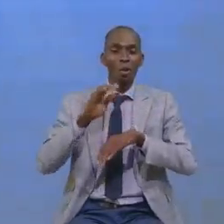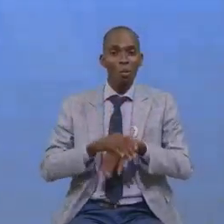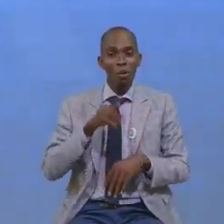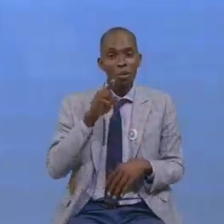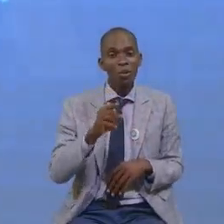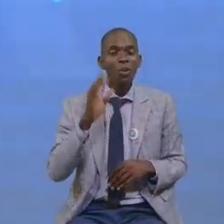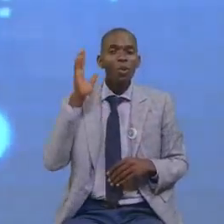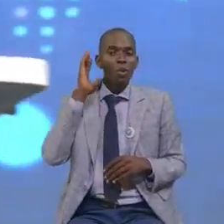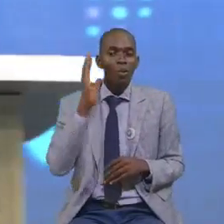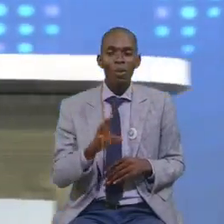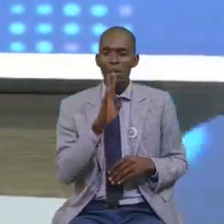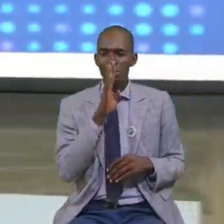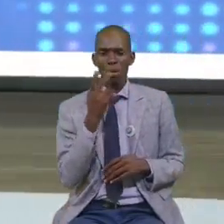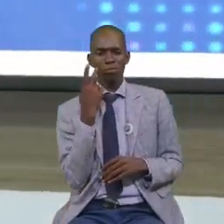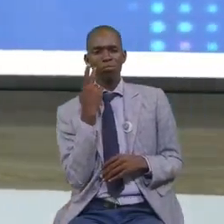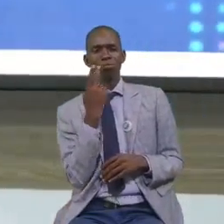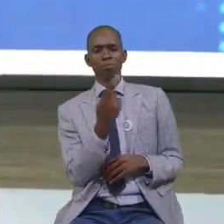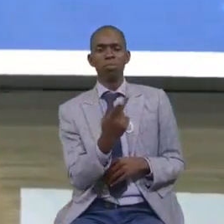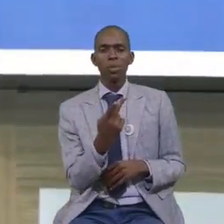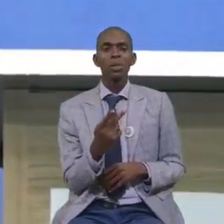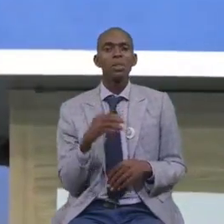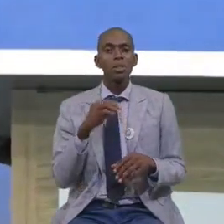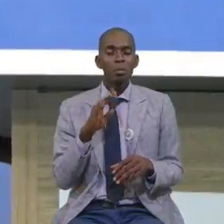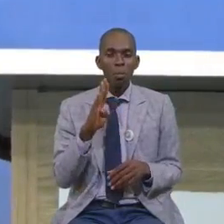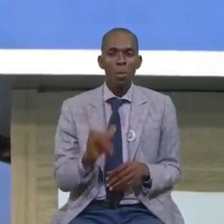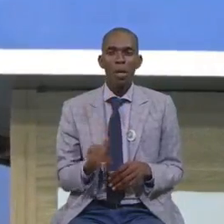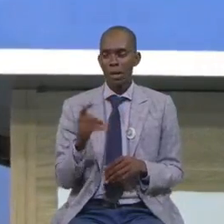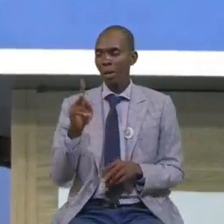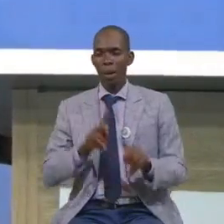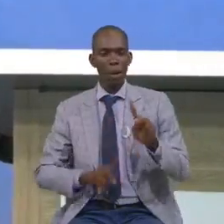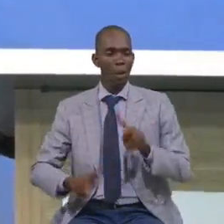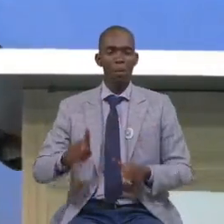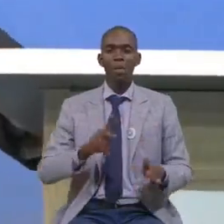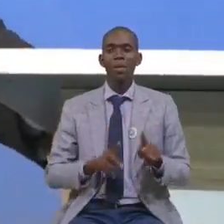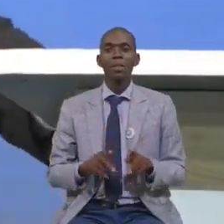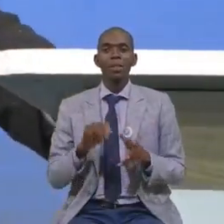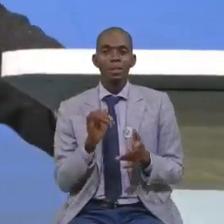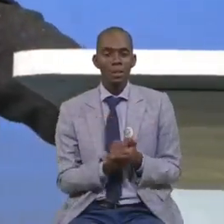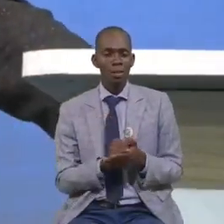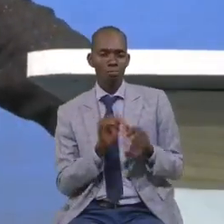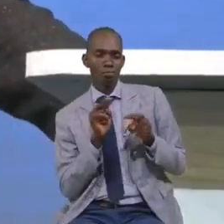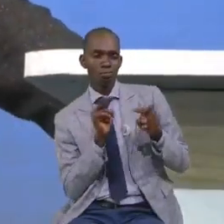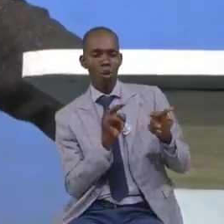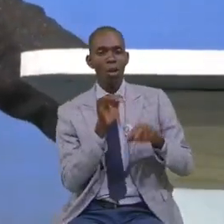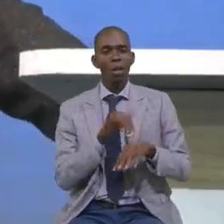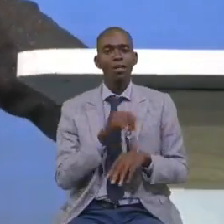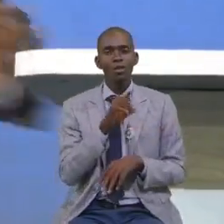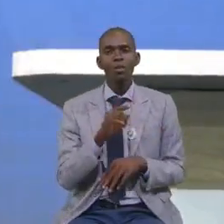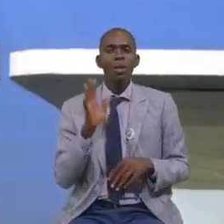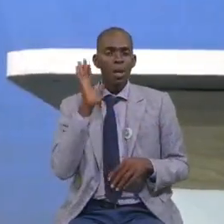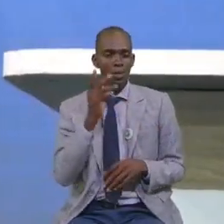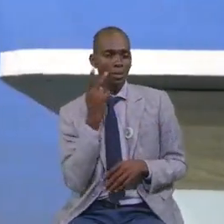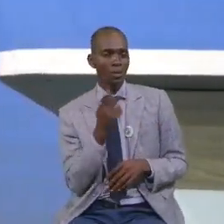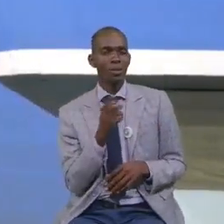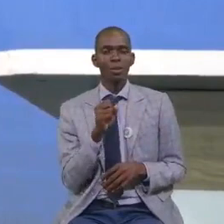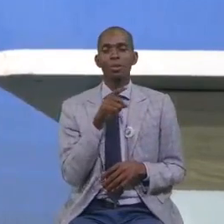be visibly seen by the people that look at you, that see you.